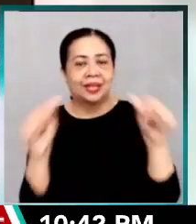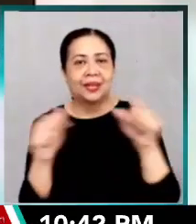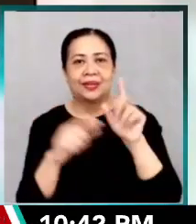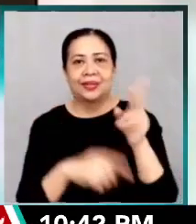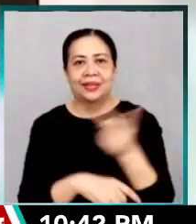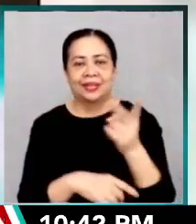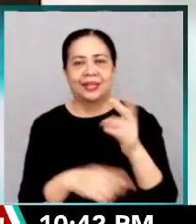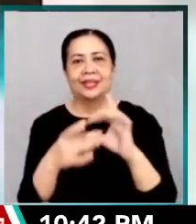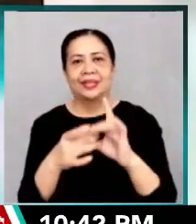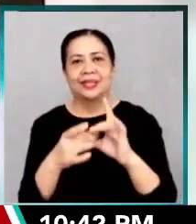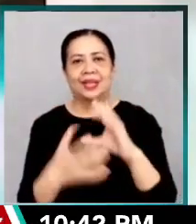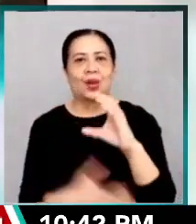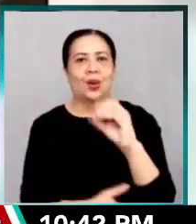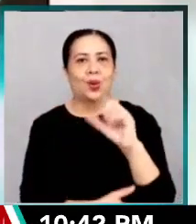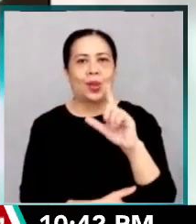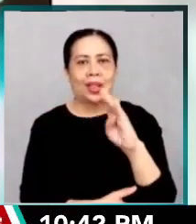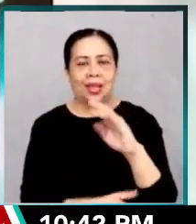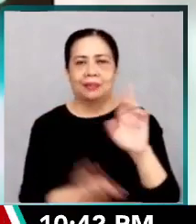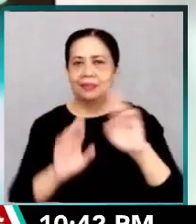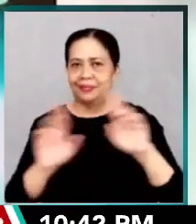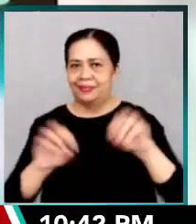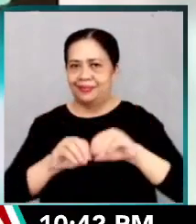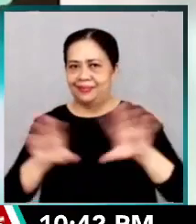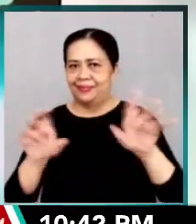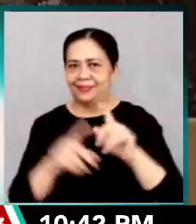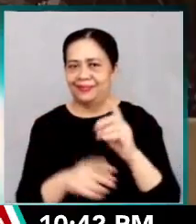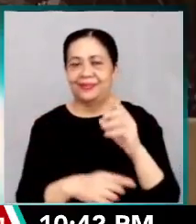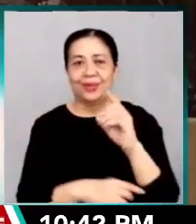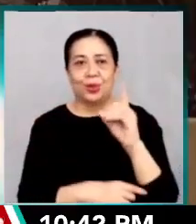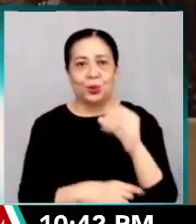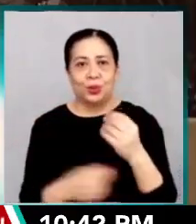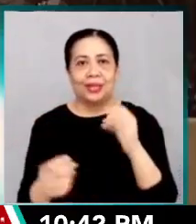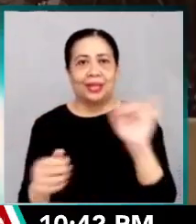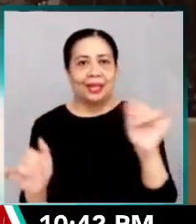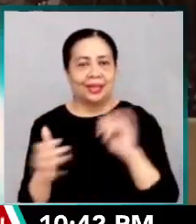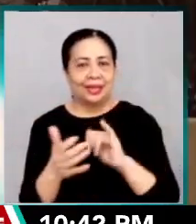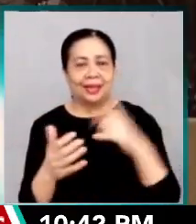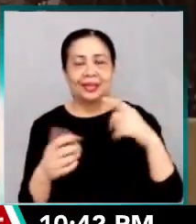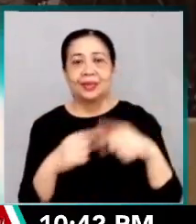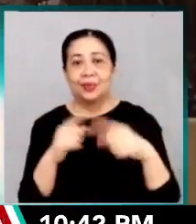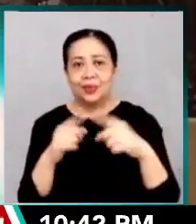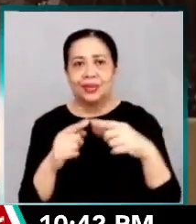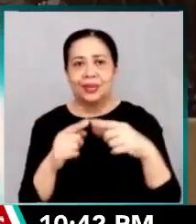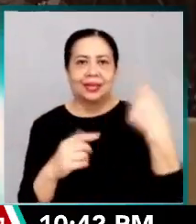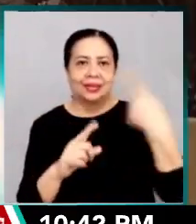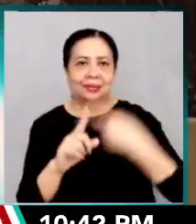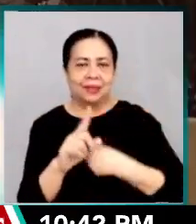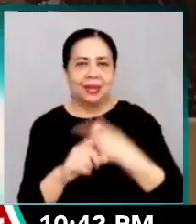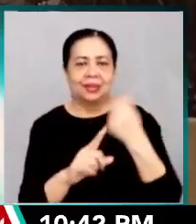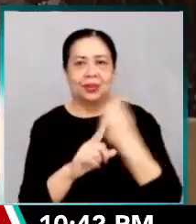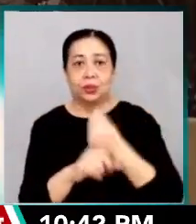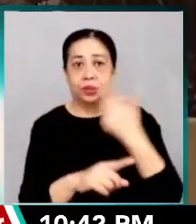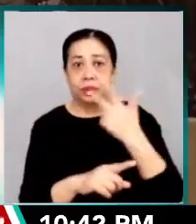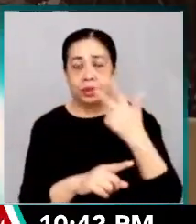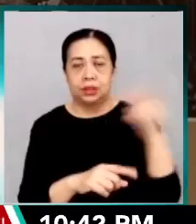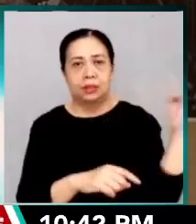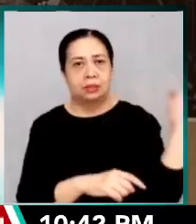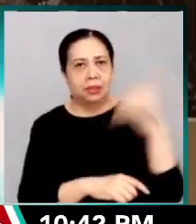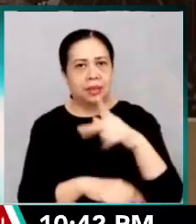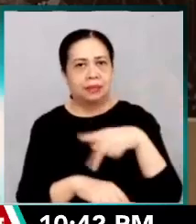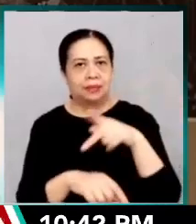collab. Nakatakdang i-release ang Do It Like That single next month. So August 30 naman, babalik ng Pilipinas